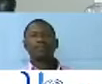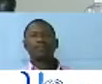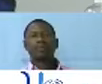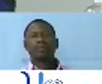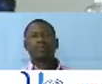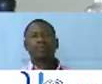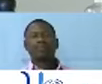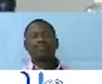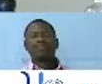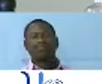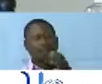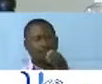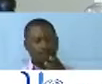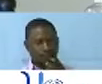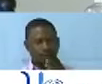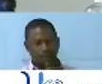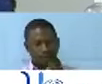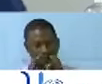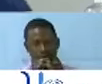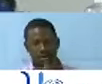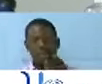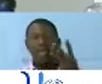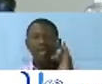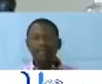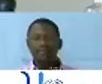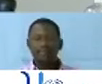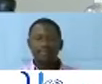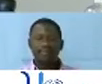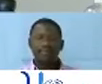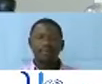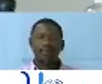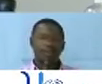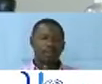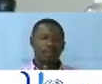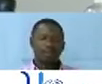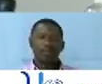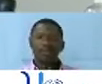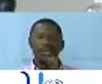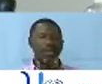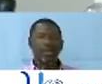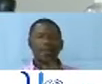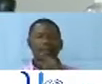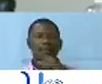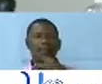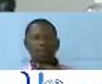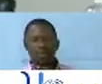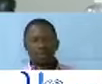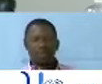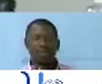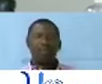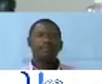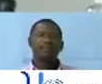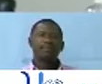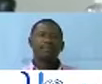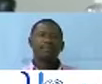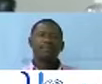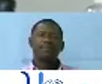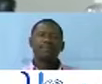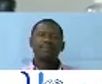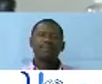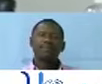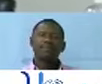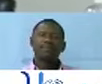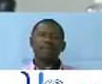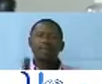Can you tell us if there was any positive outcome from